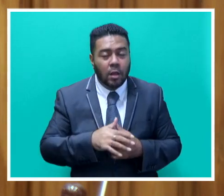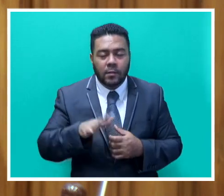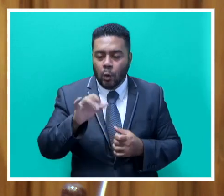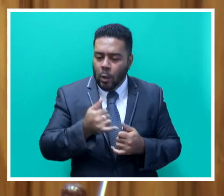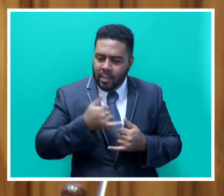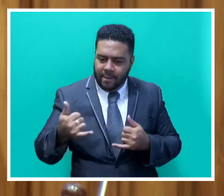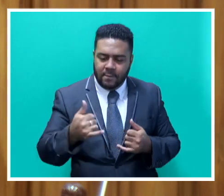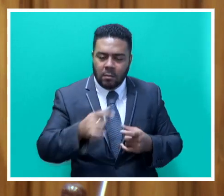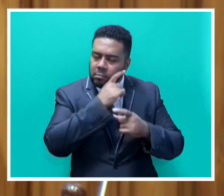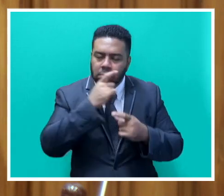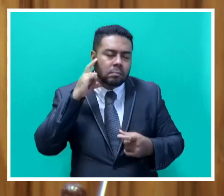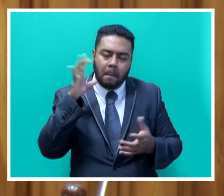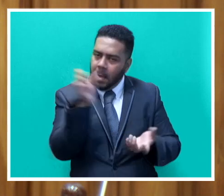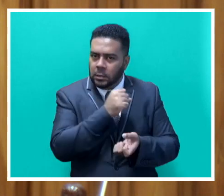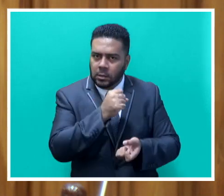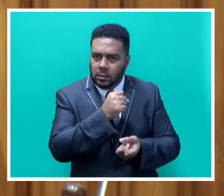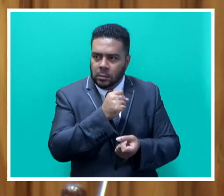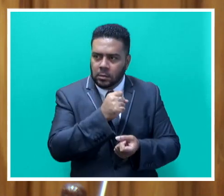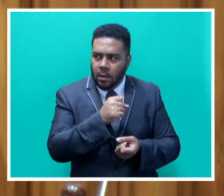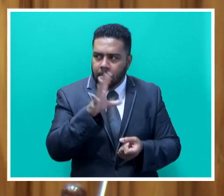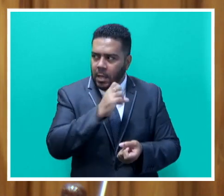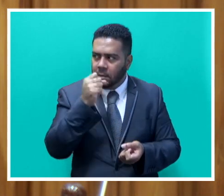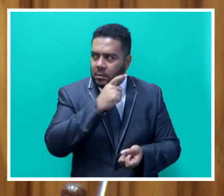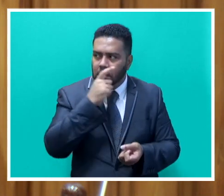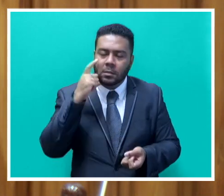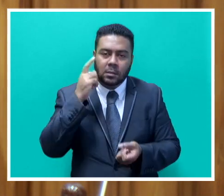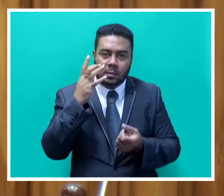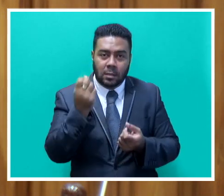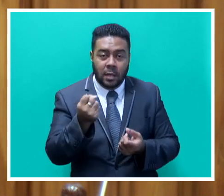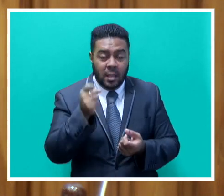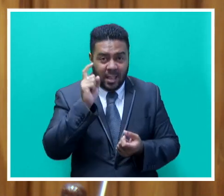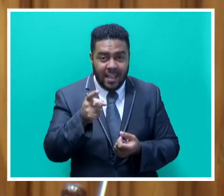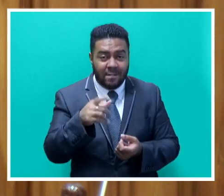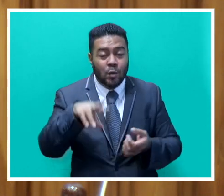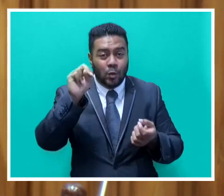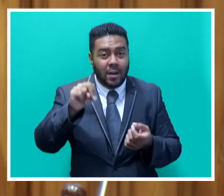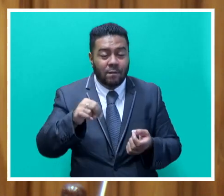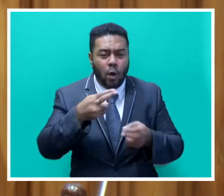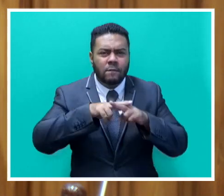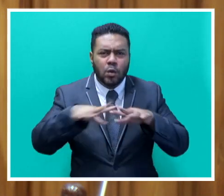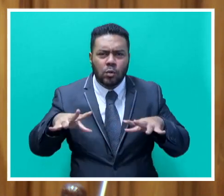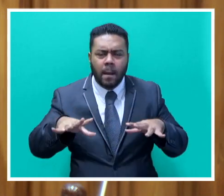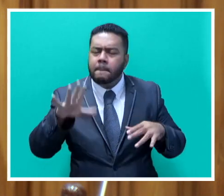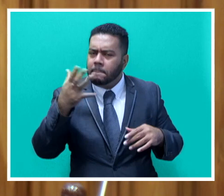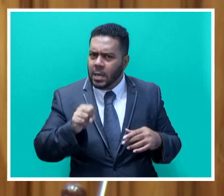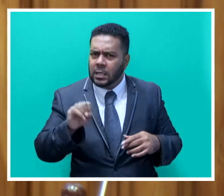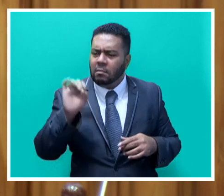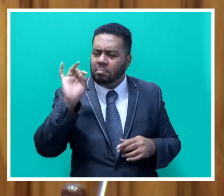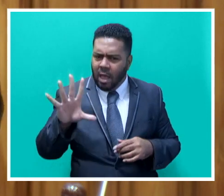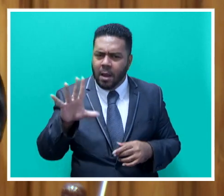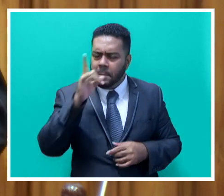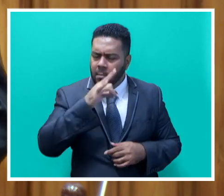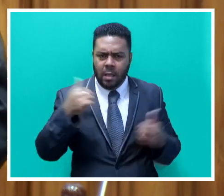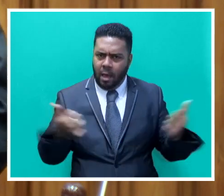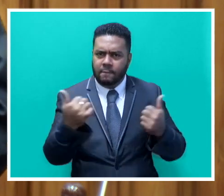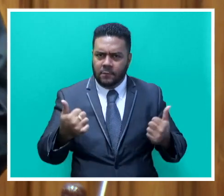of your home, put on your mask. We must not gather. And if needed to do for a funeral, please adhere to the 10. We must maintain